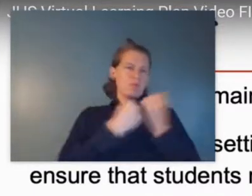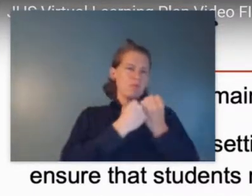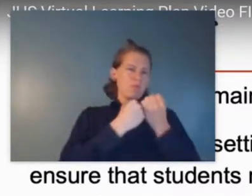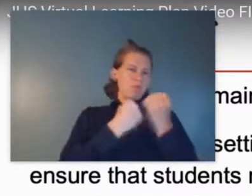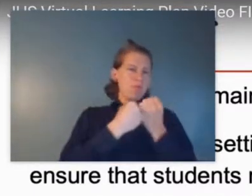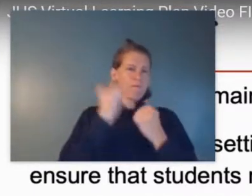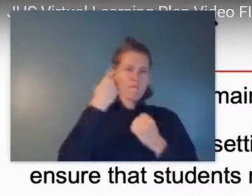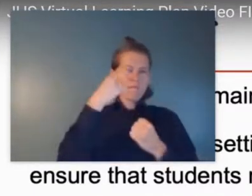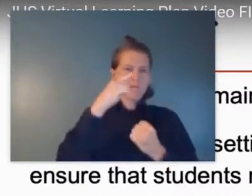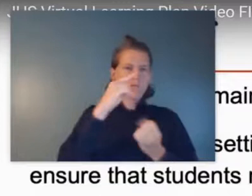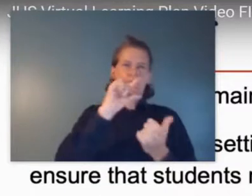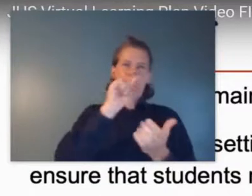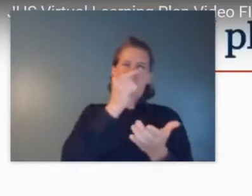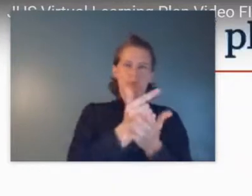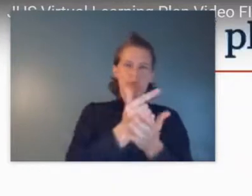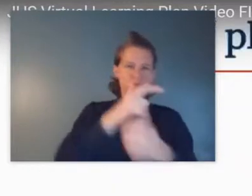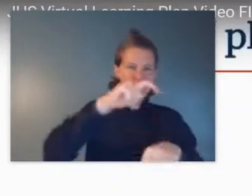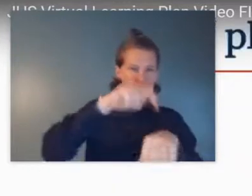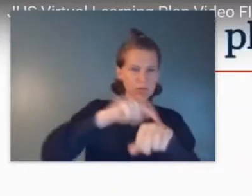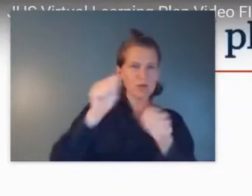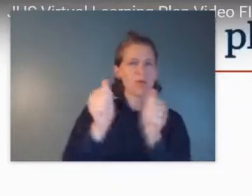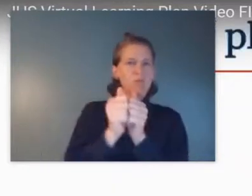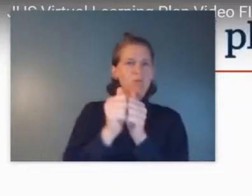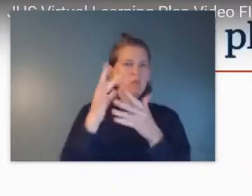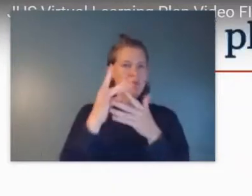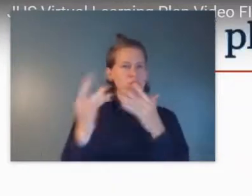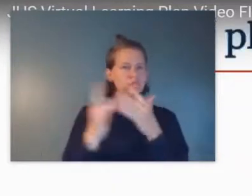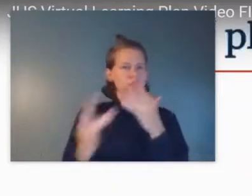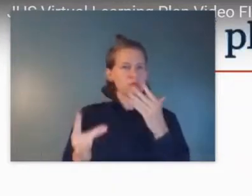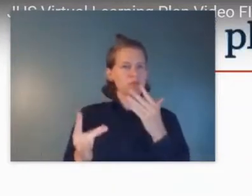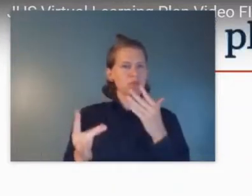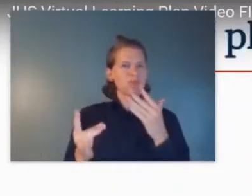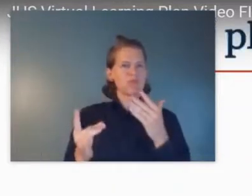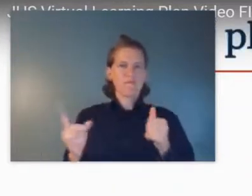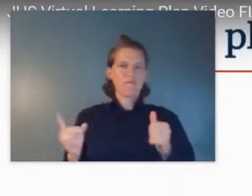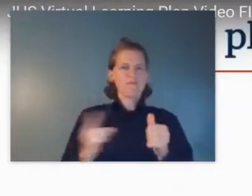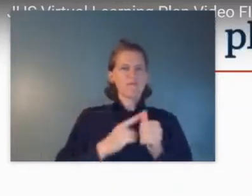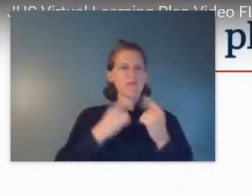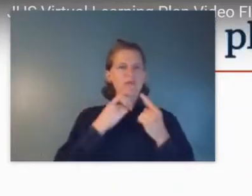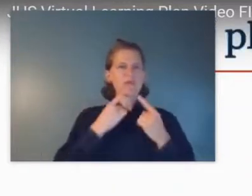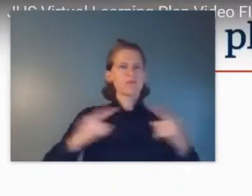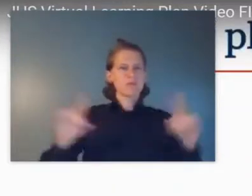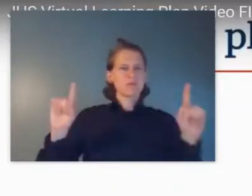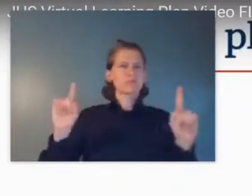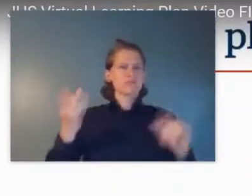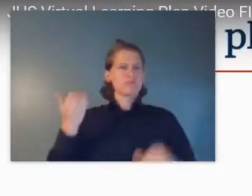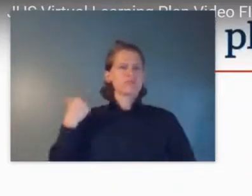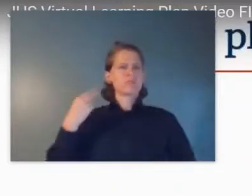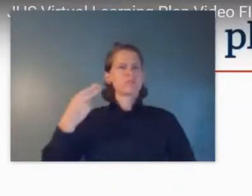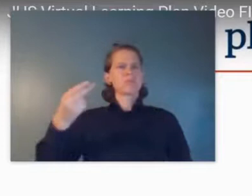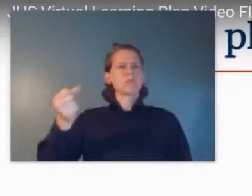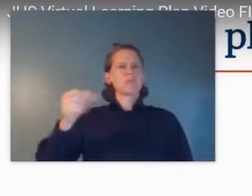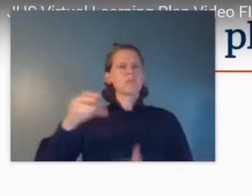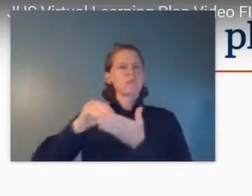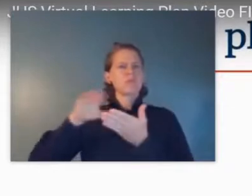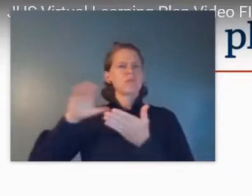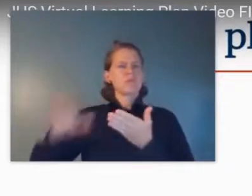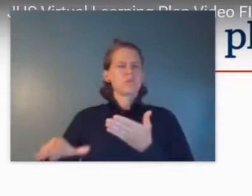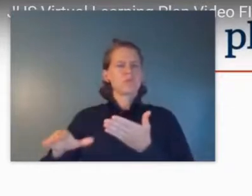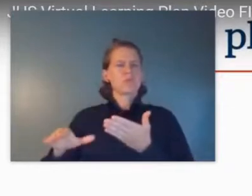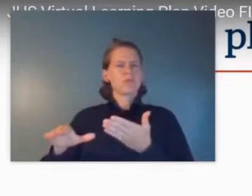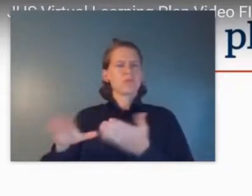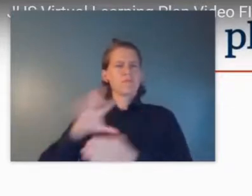time and with options. When we first announced that high school students would participate in remote